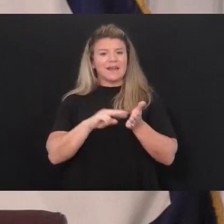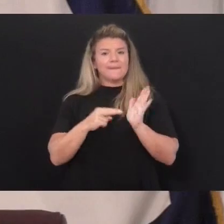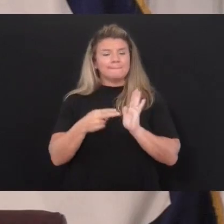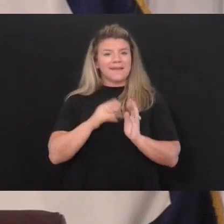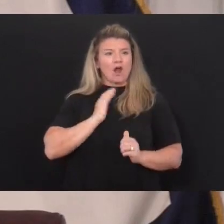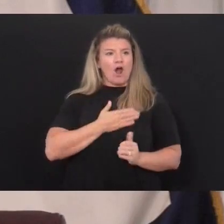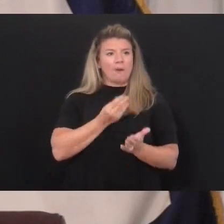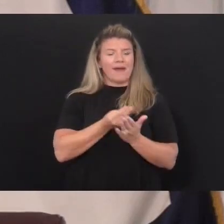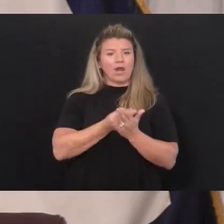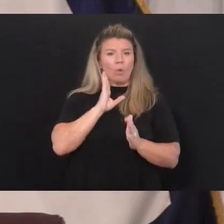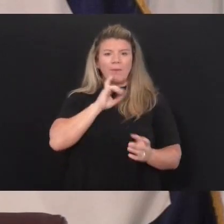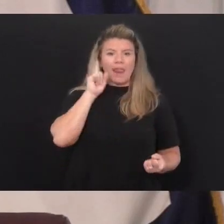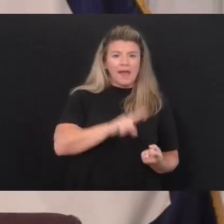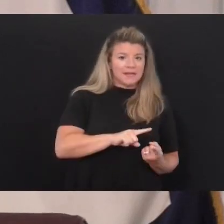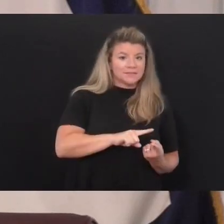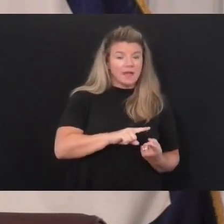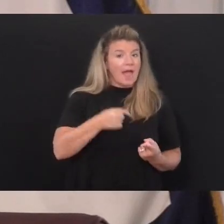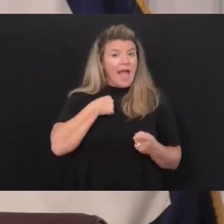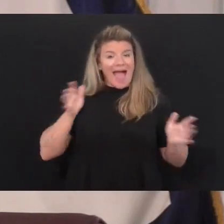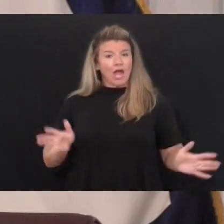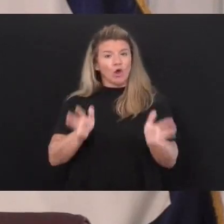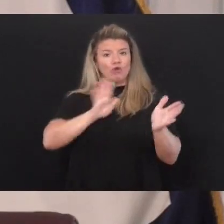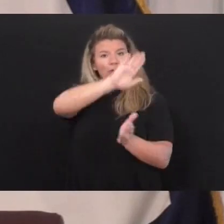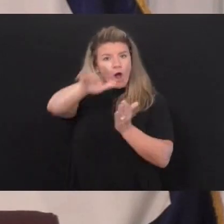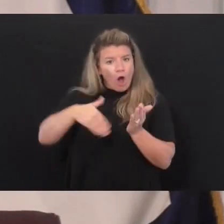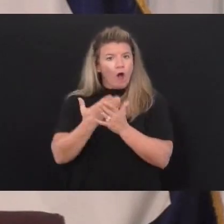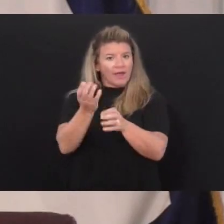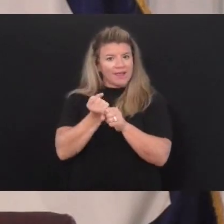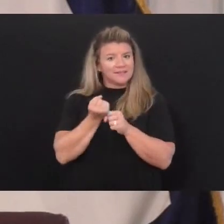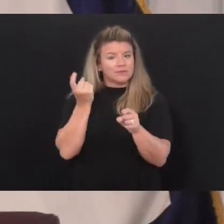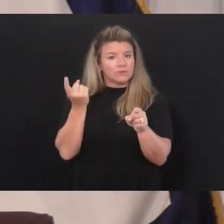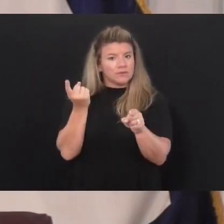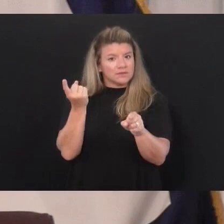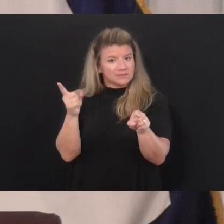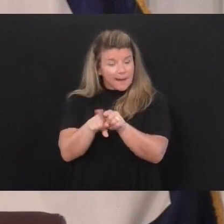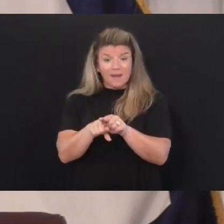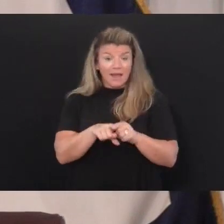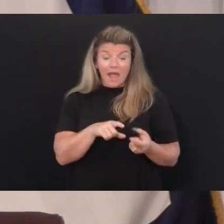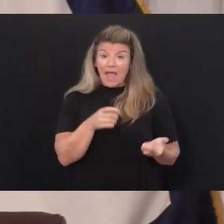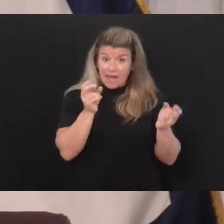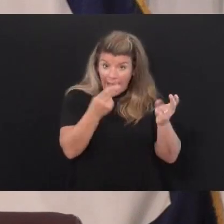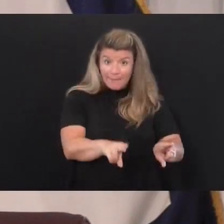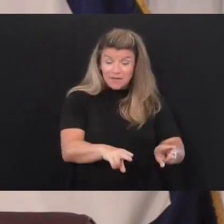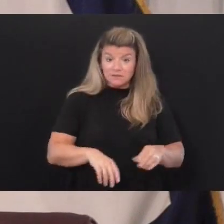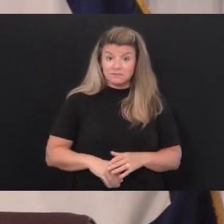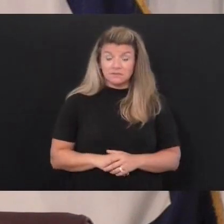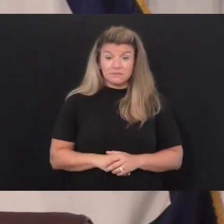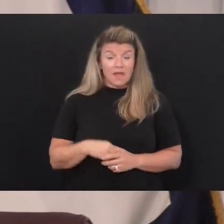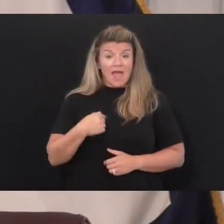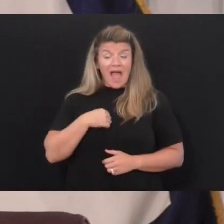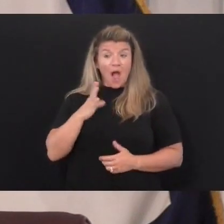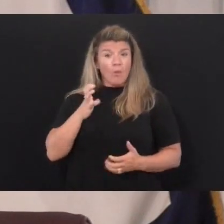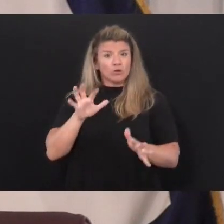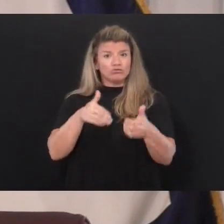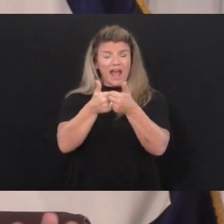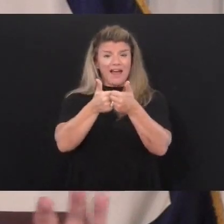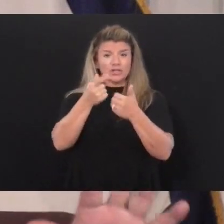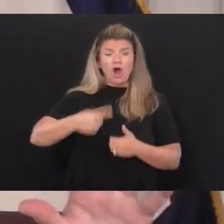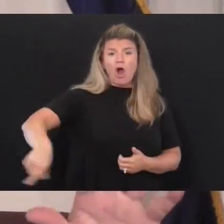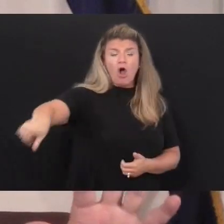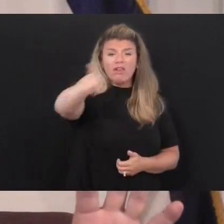again. Early on in the pandemic, Governor Justice directed us to stand up a task force to work diligently to